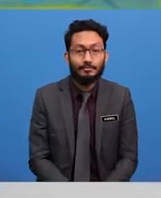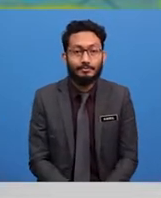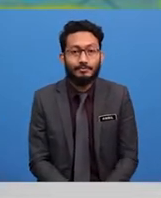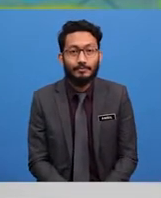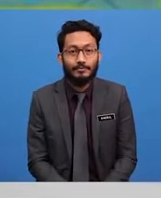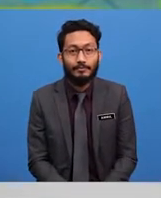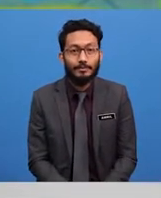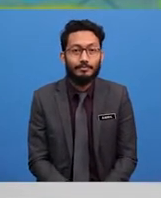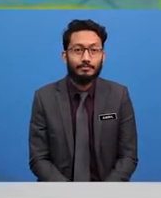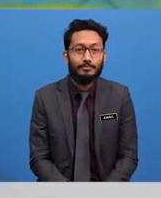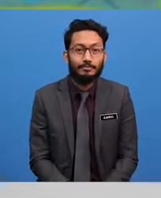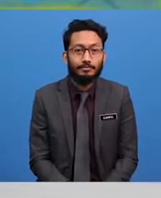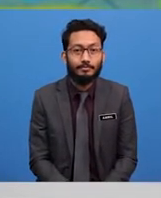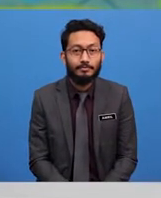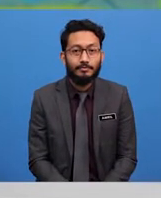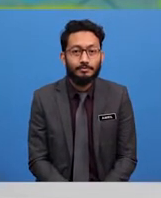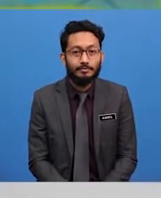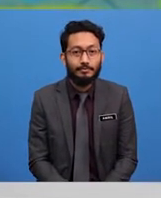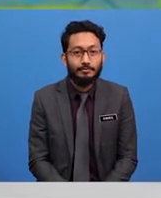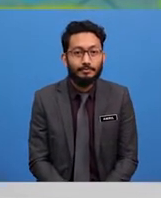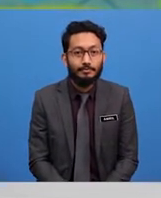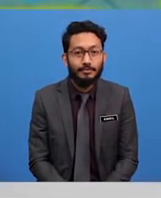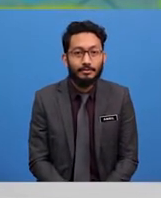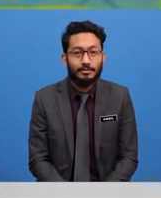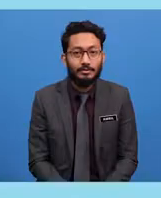If you're ready, let's start the game.